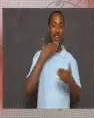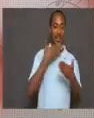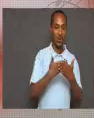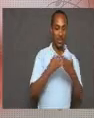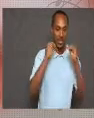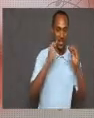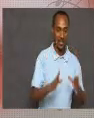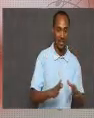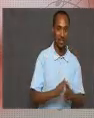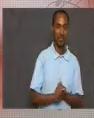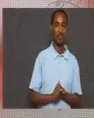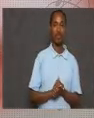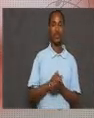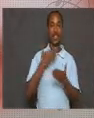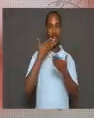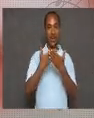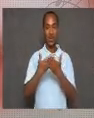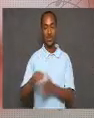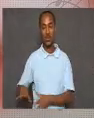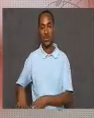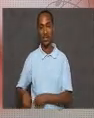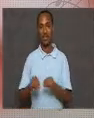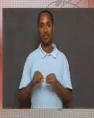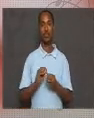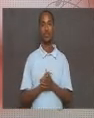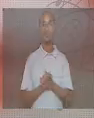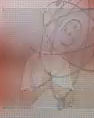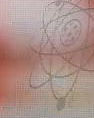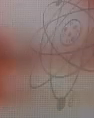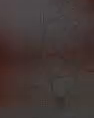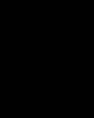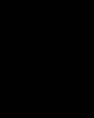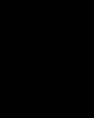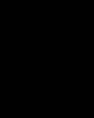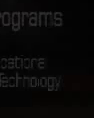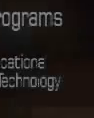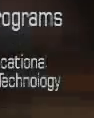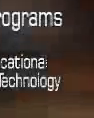time, thank you, teacher. Thank you, students.